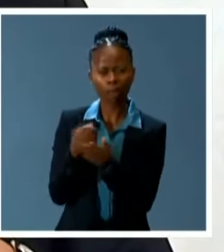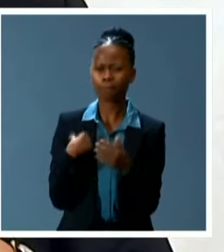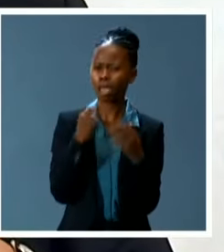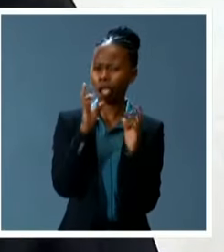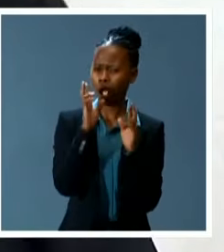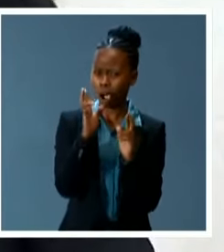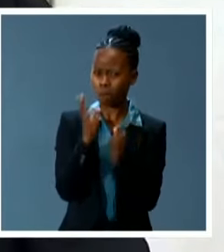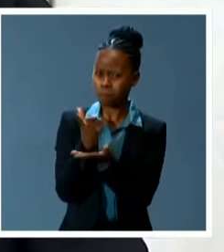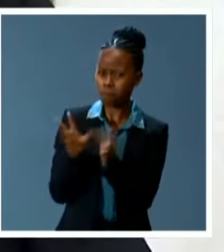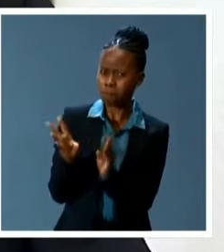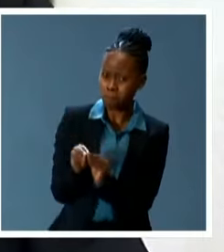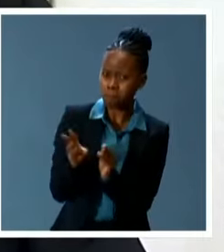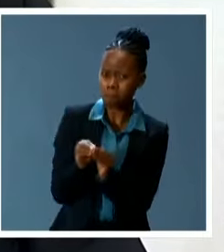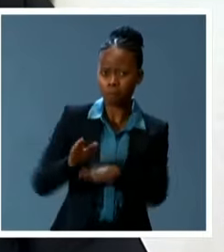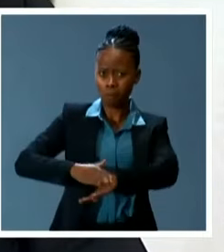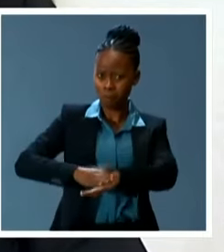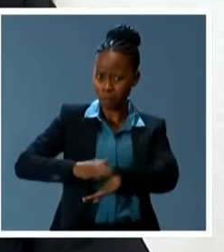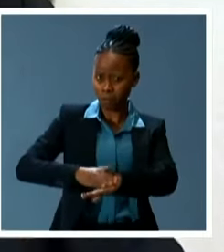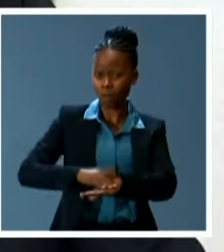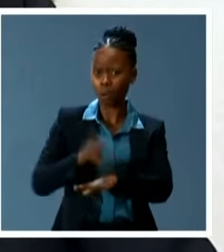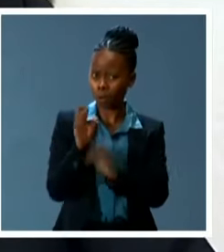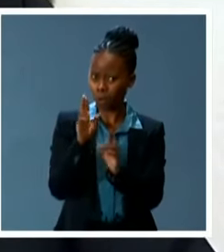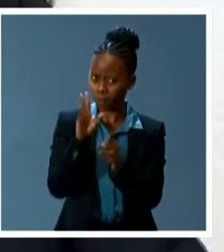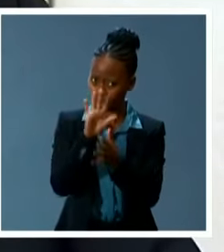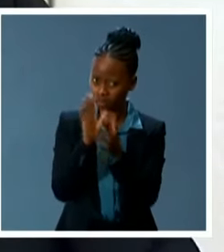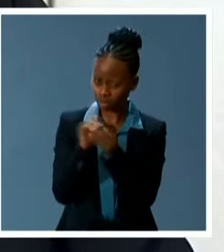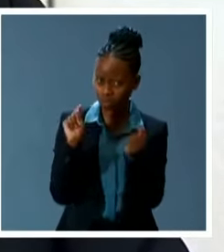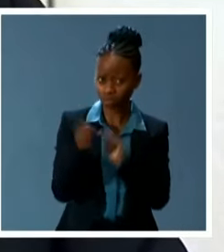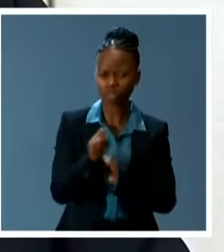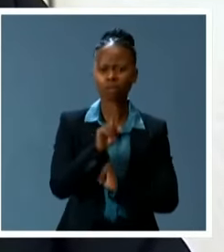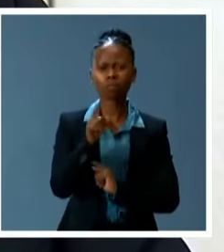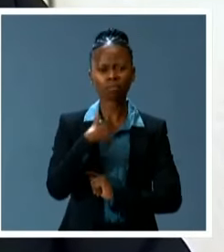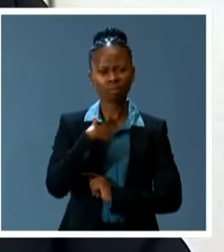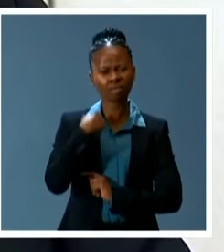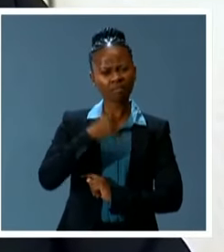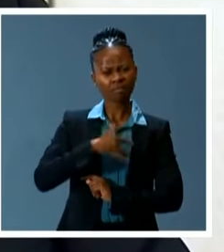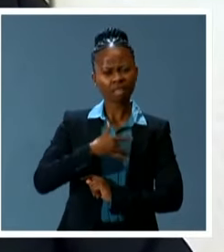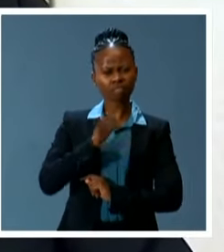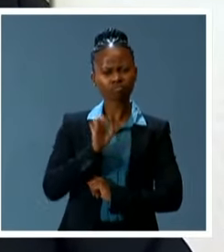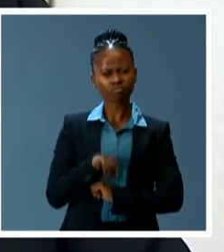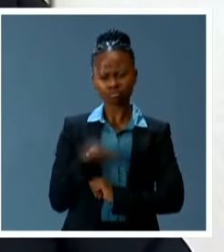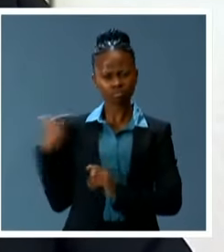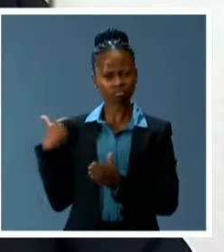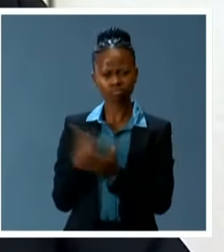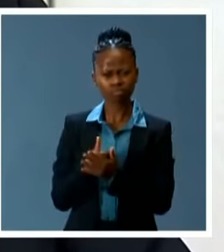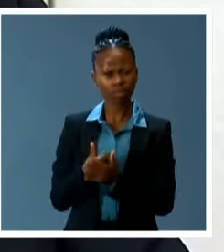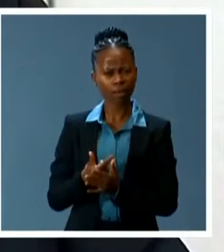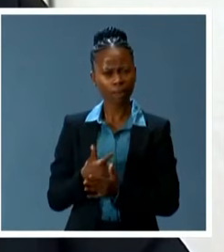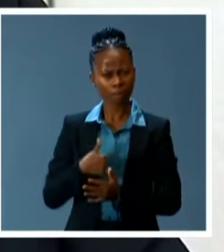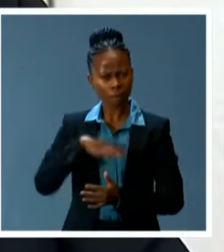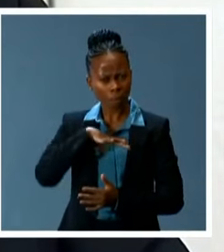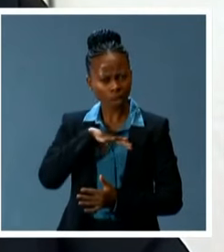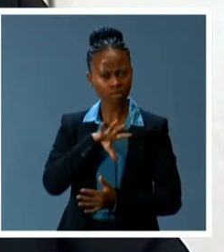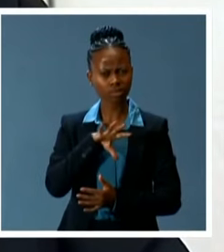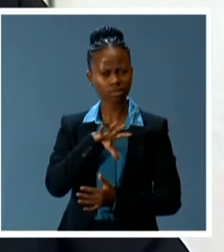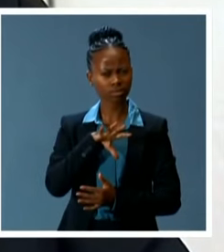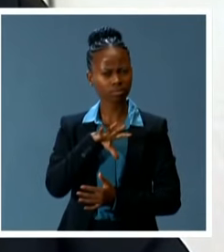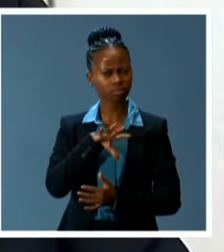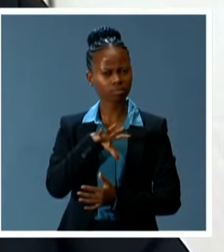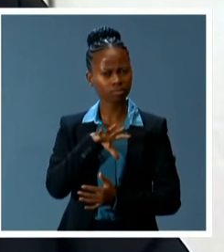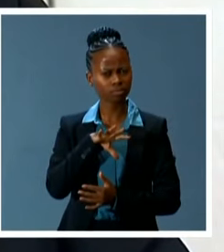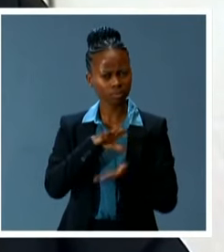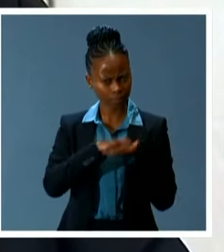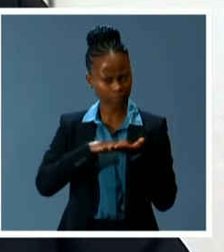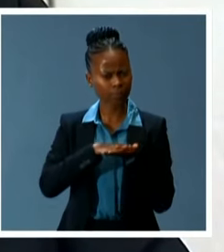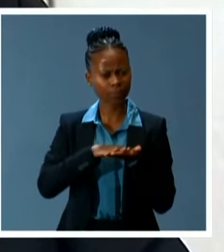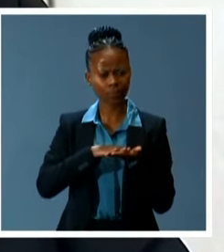to change. But in our opinion, and since the beginning, we have been asking for several things. First, in line with